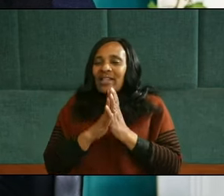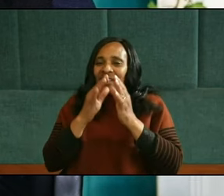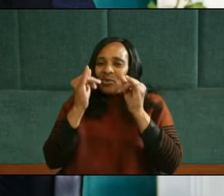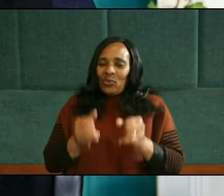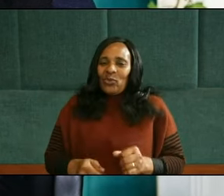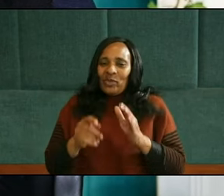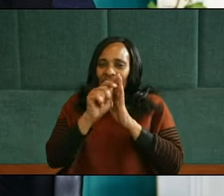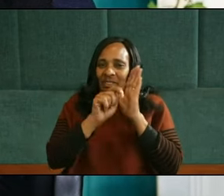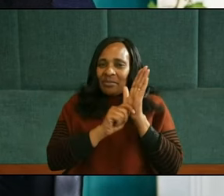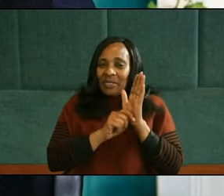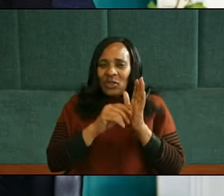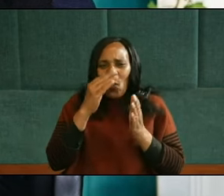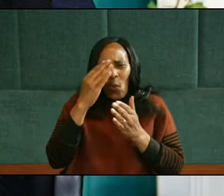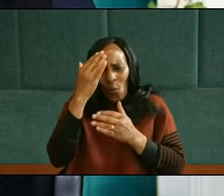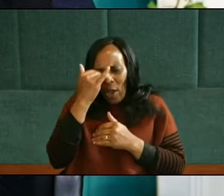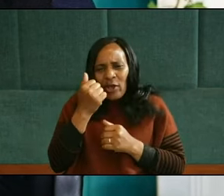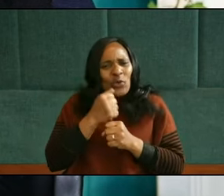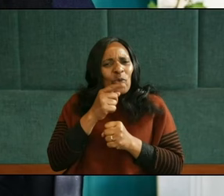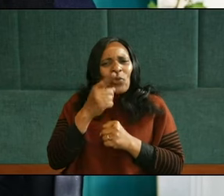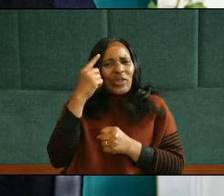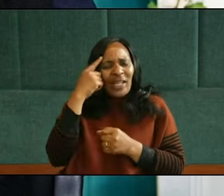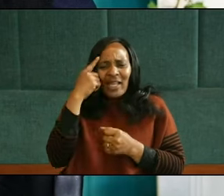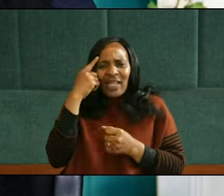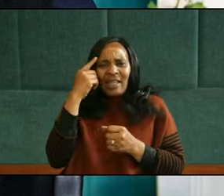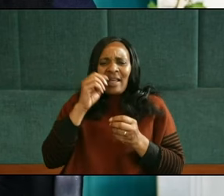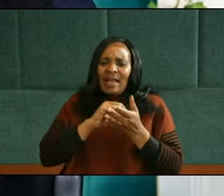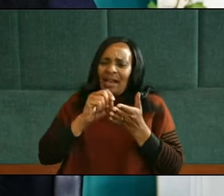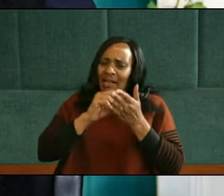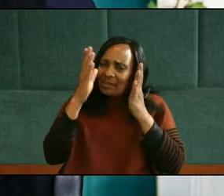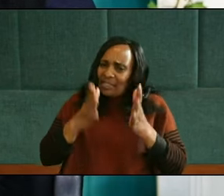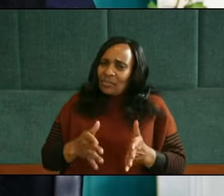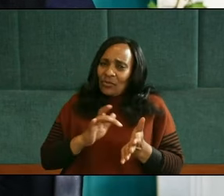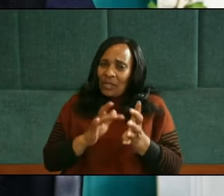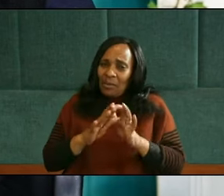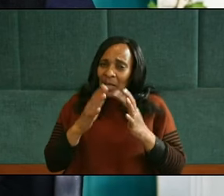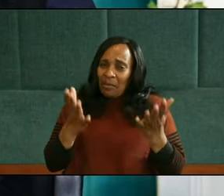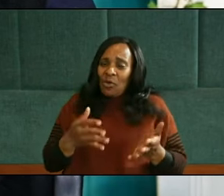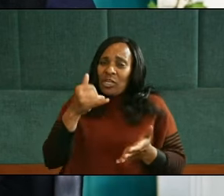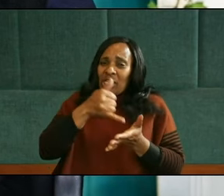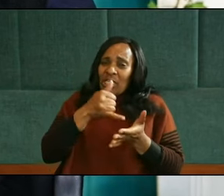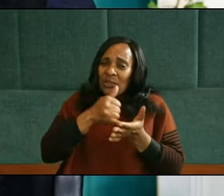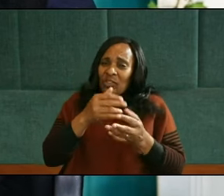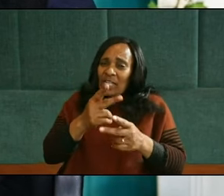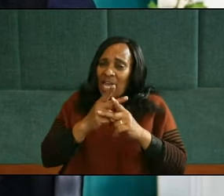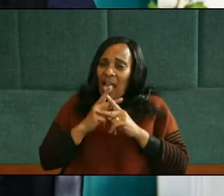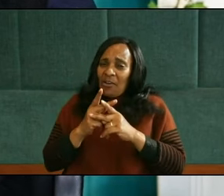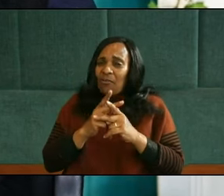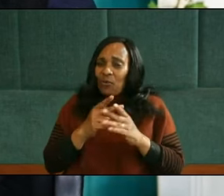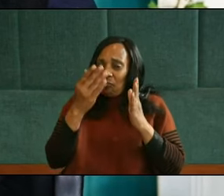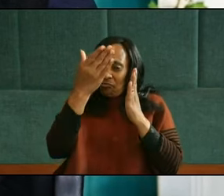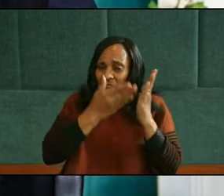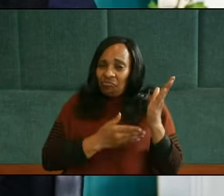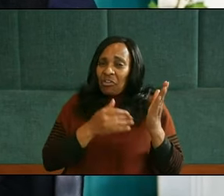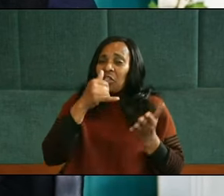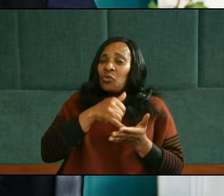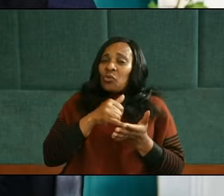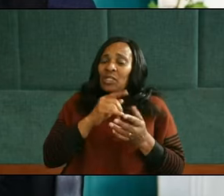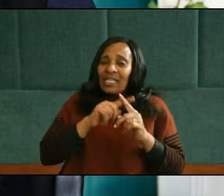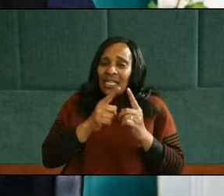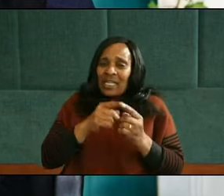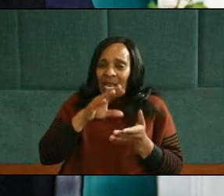Why do you think that the writers of the Bible are so careful to include this list, and what can we learn from